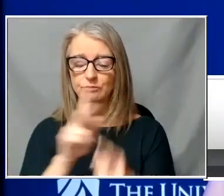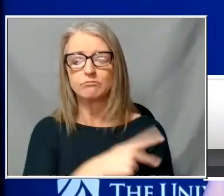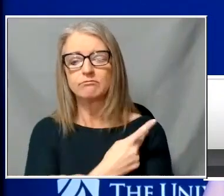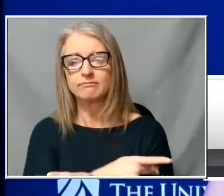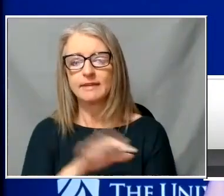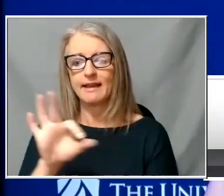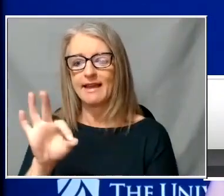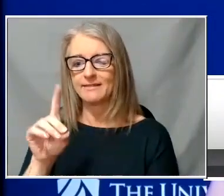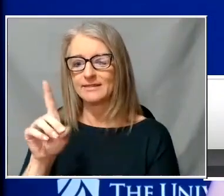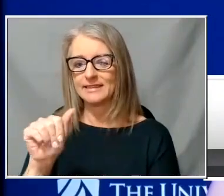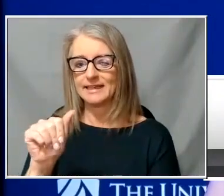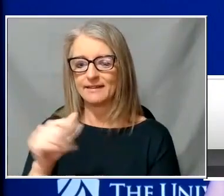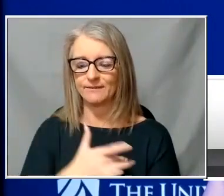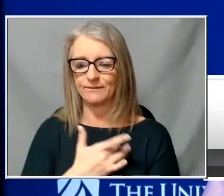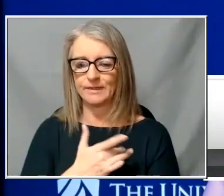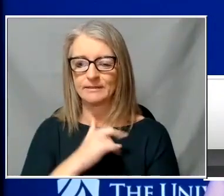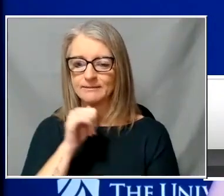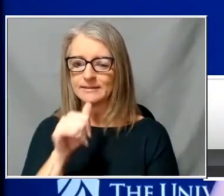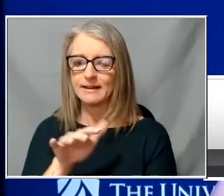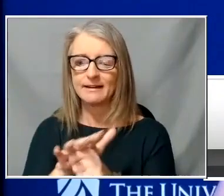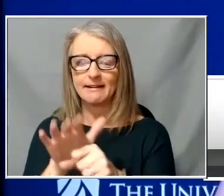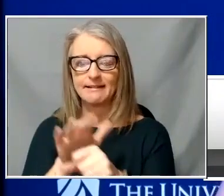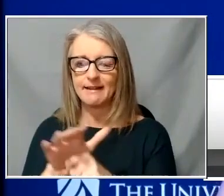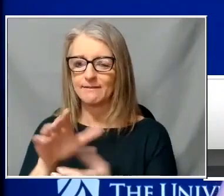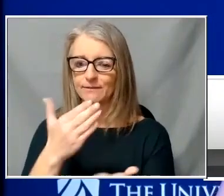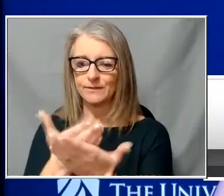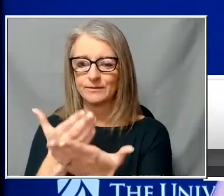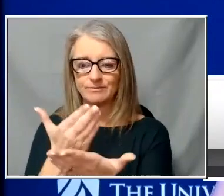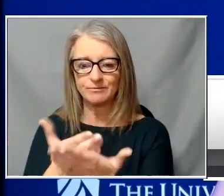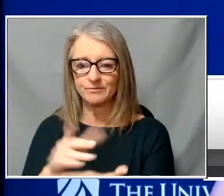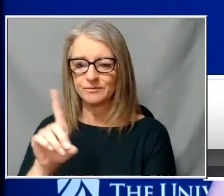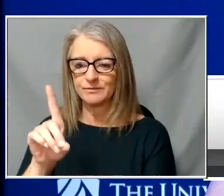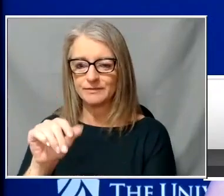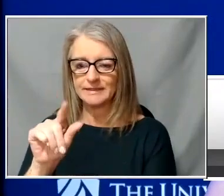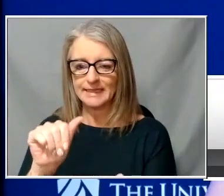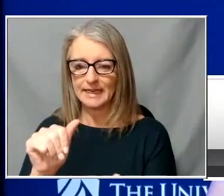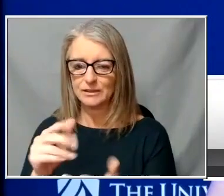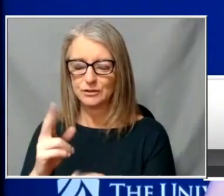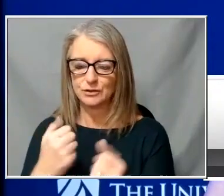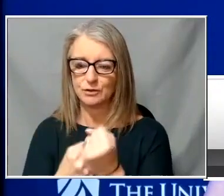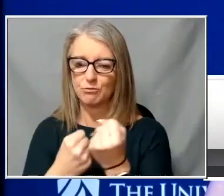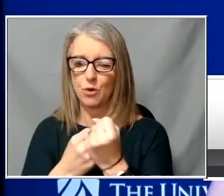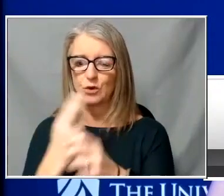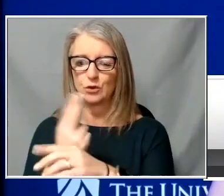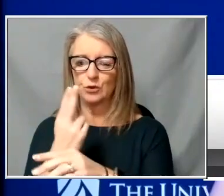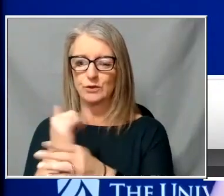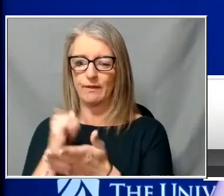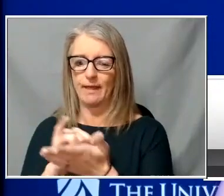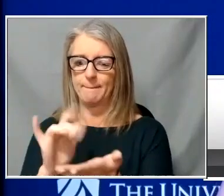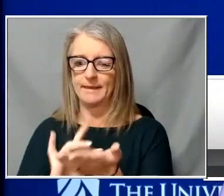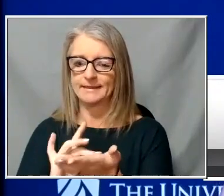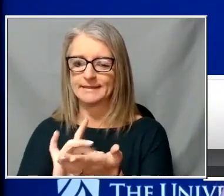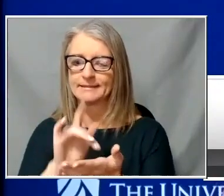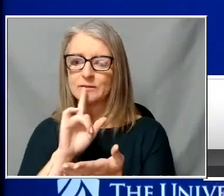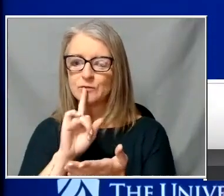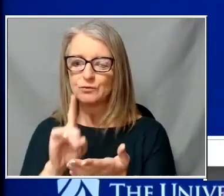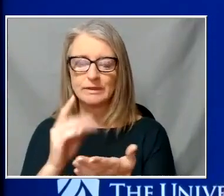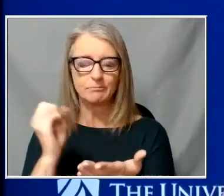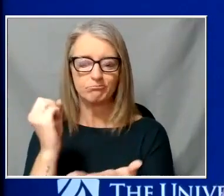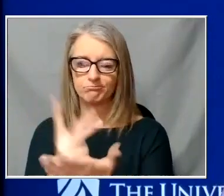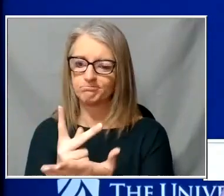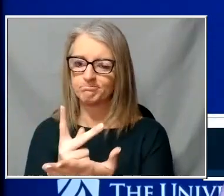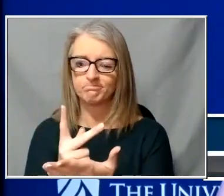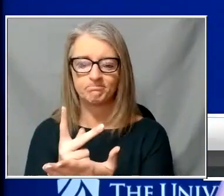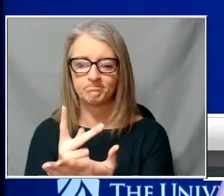felt is there just wasn't enough data to support the use. So it wasn't really approved for